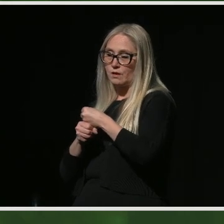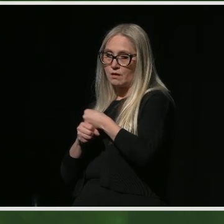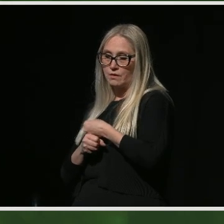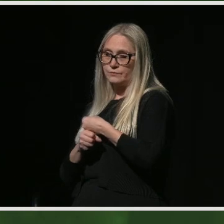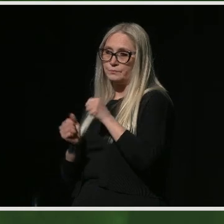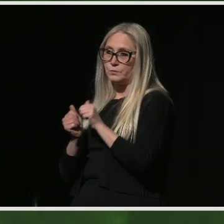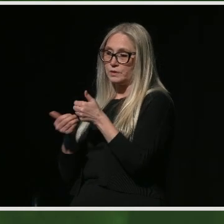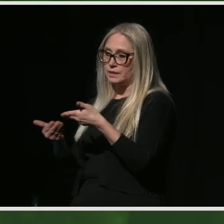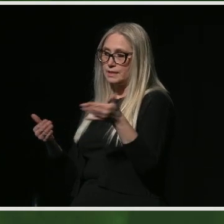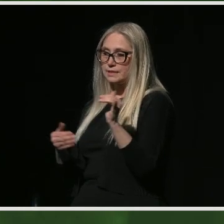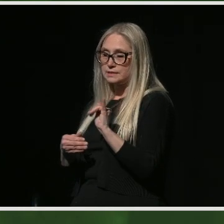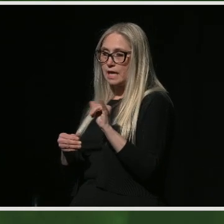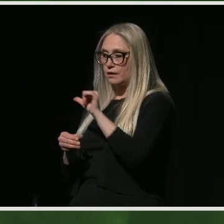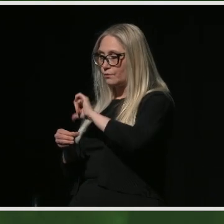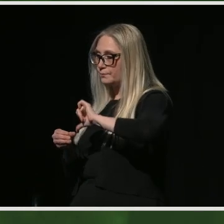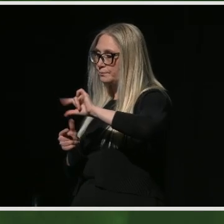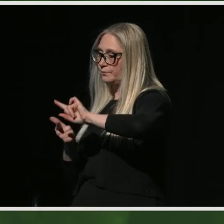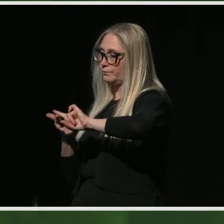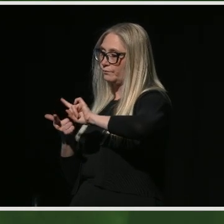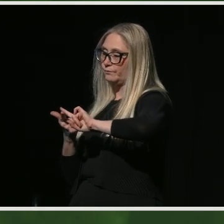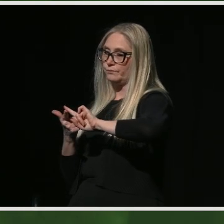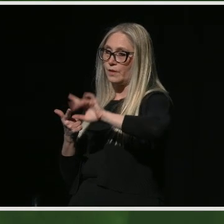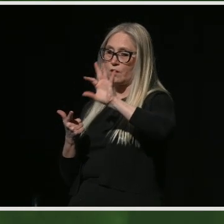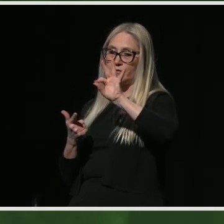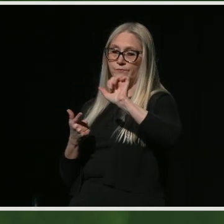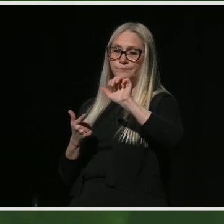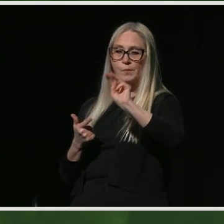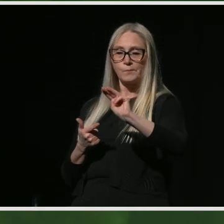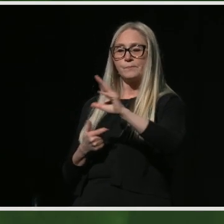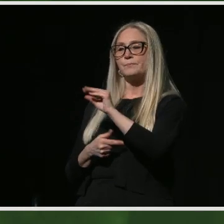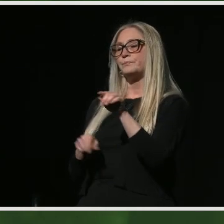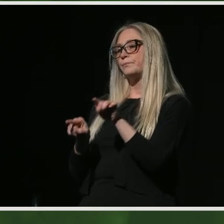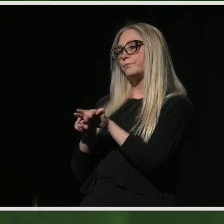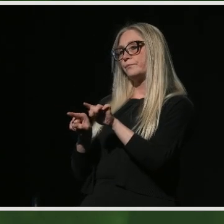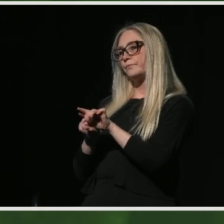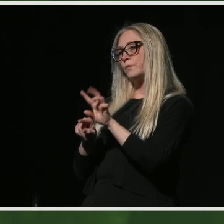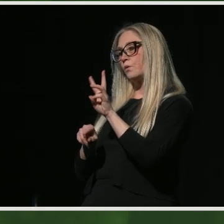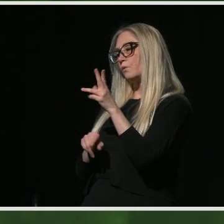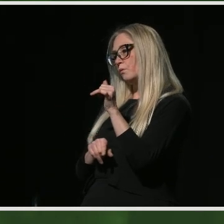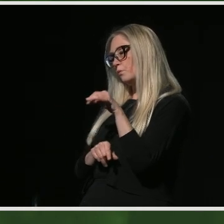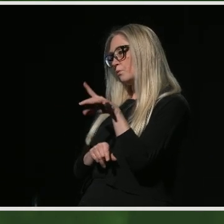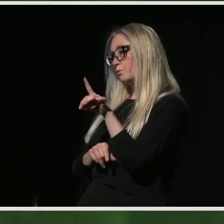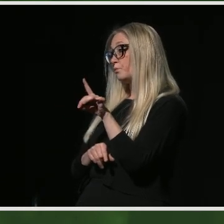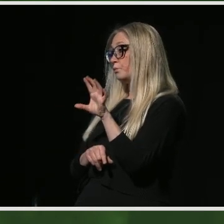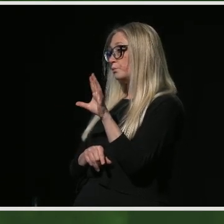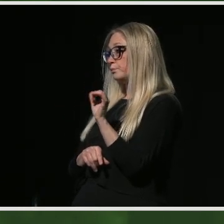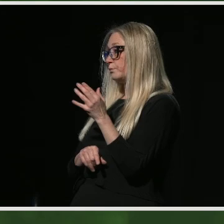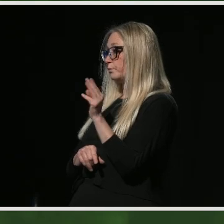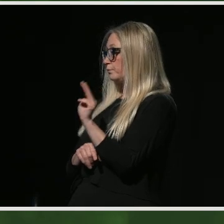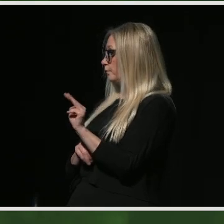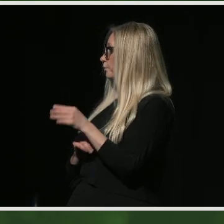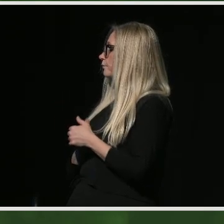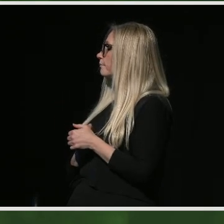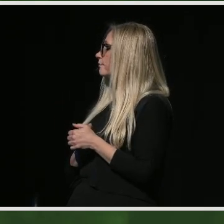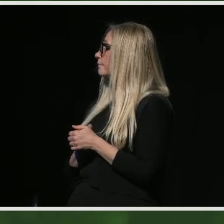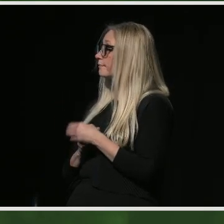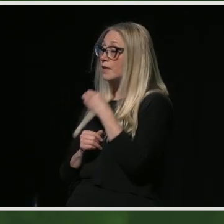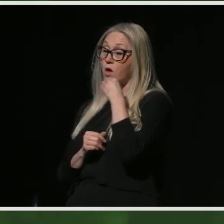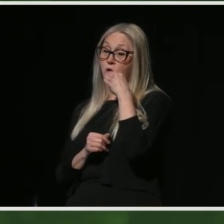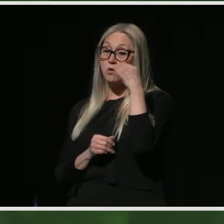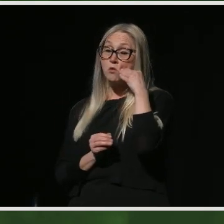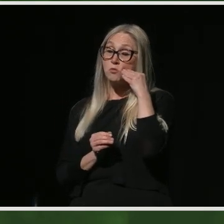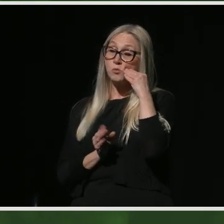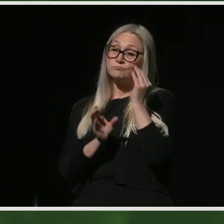from Chobani, coffee foams, and also whipped cream. With at-home coffee on the rise, it's